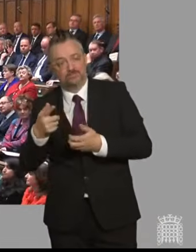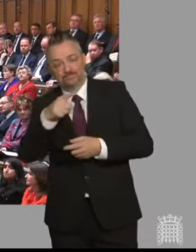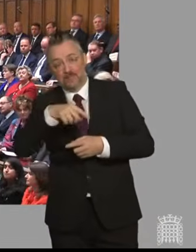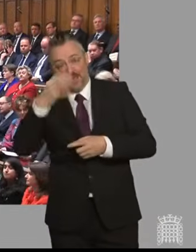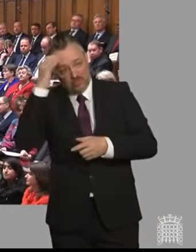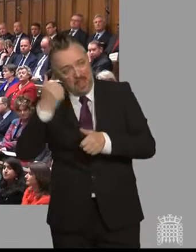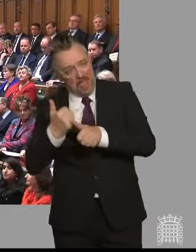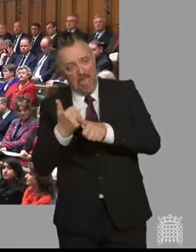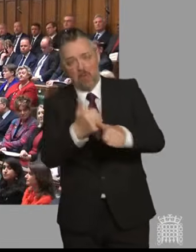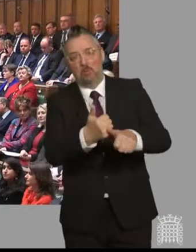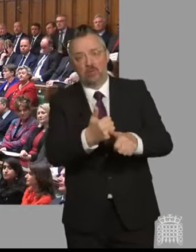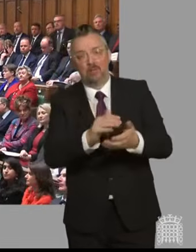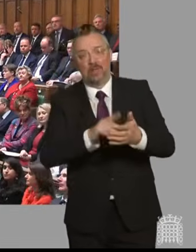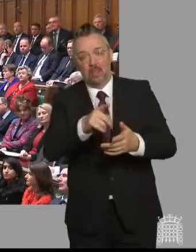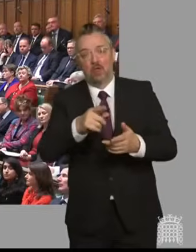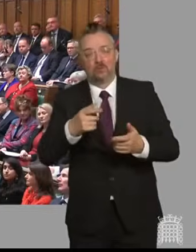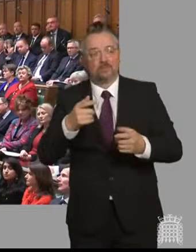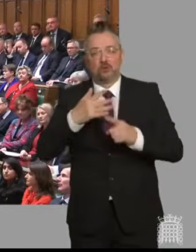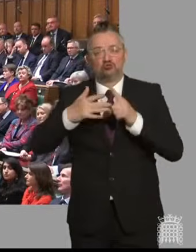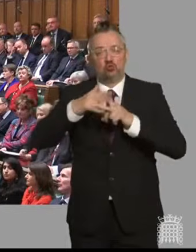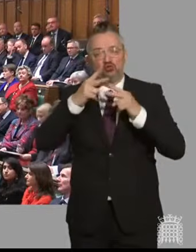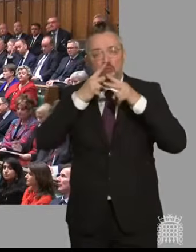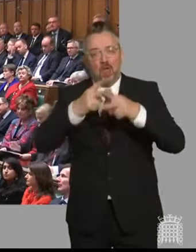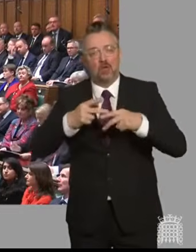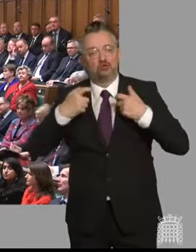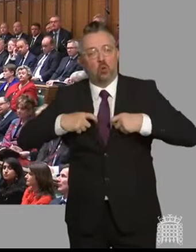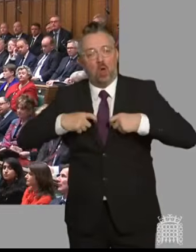Well, Mr. Speaker, can I pay tribute to my honourable